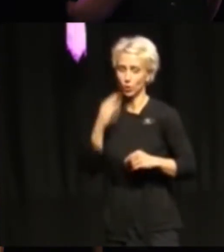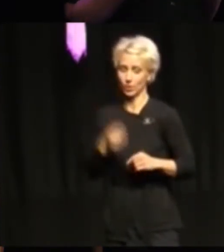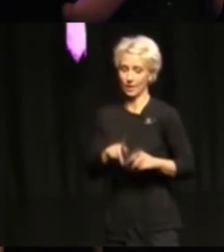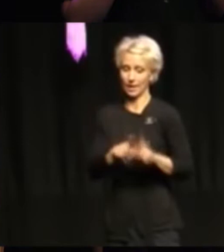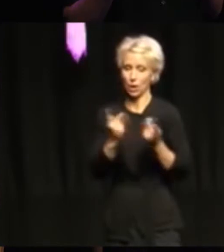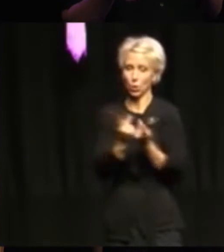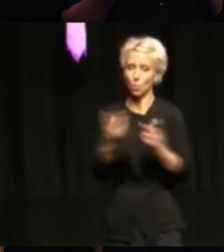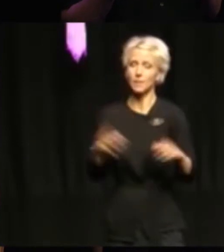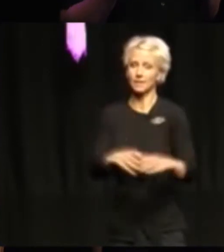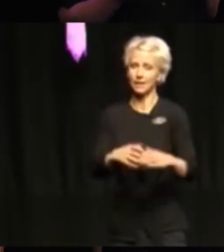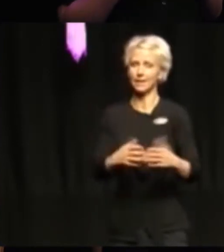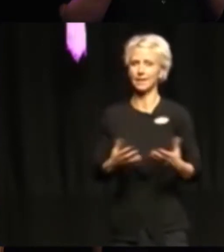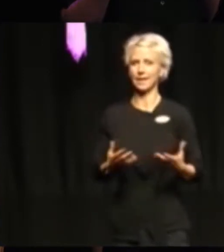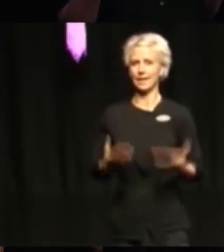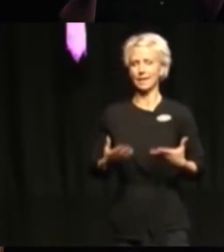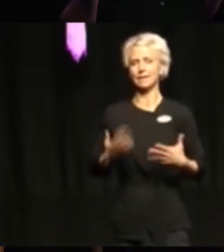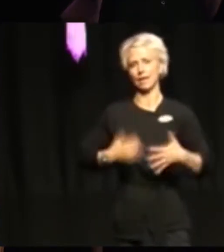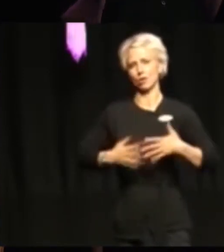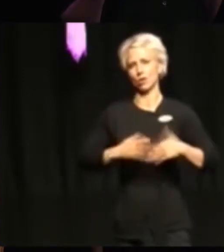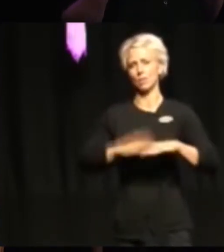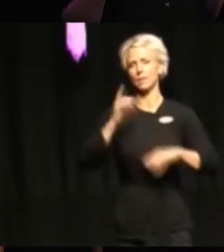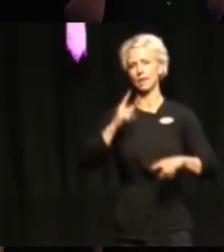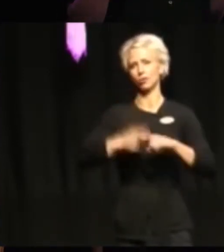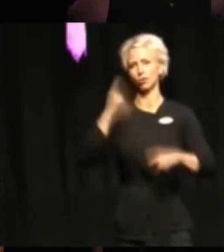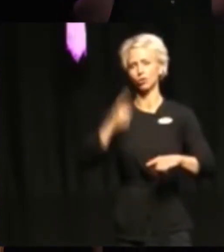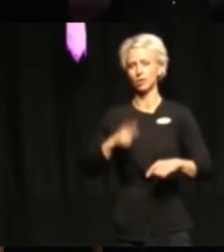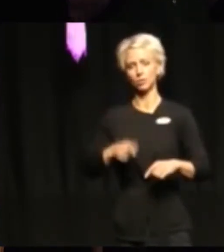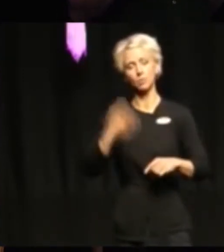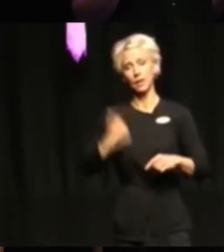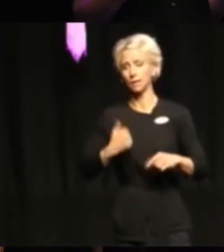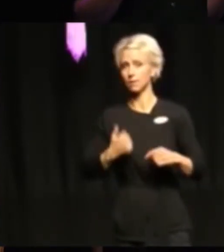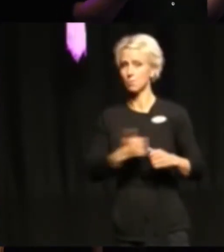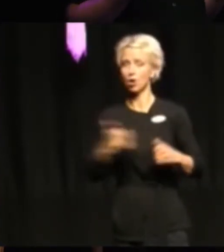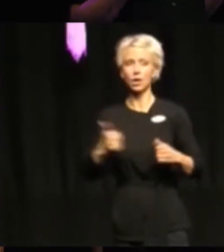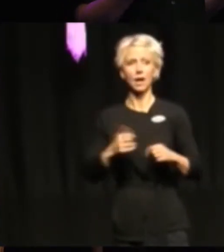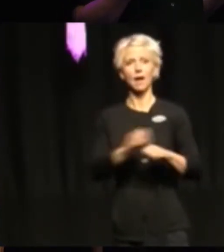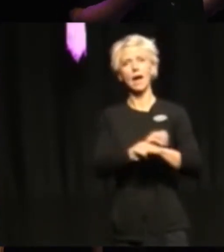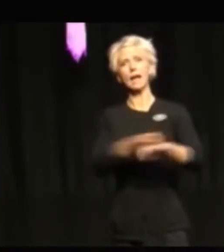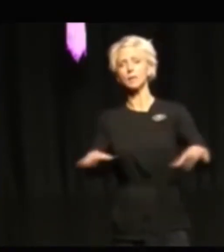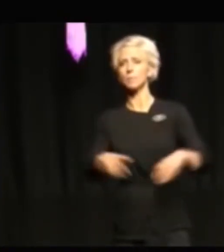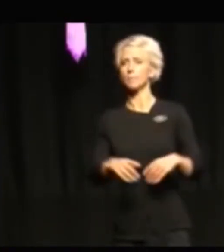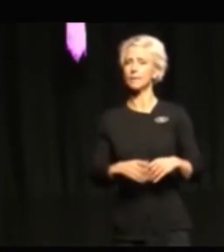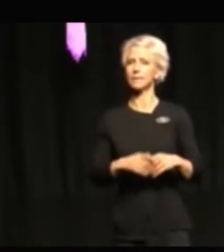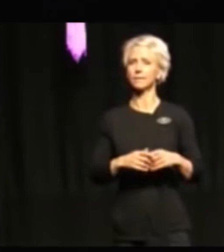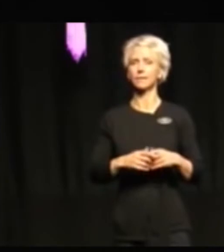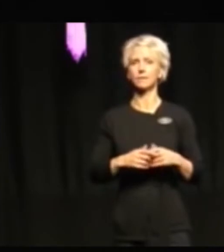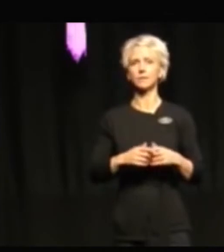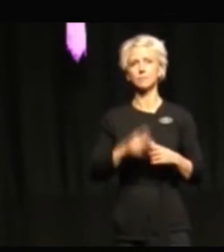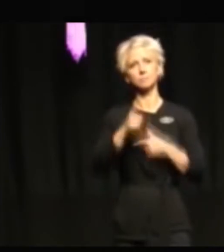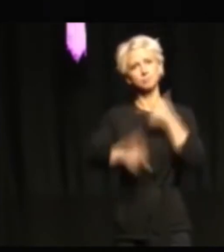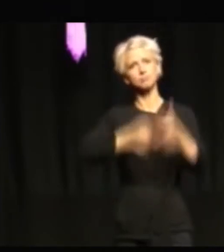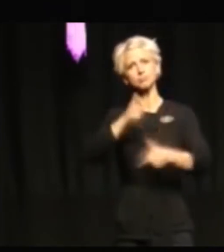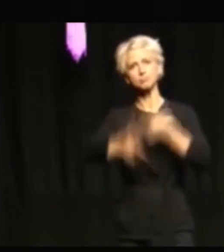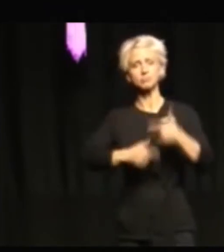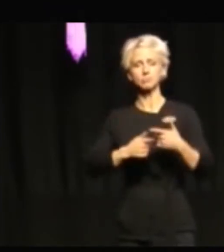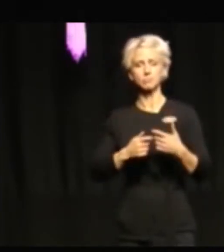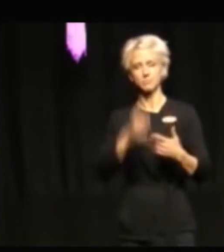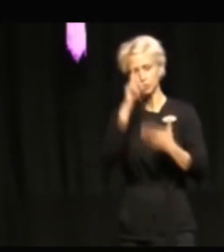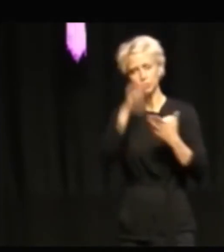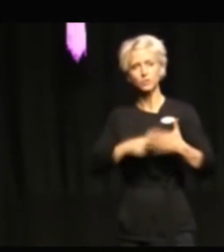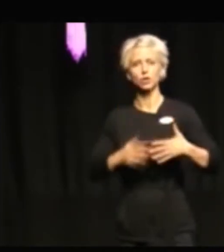they are often expressed in these kind of general comments to clarify the state's obligations when it comes.